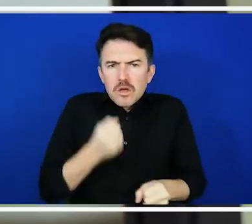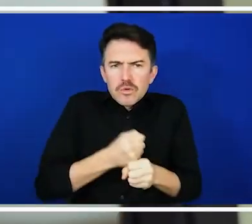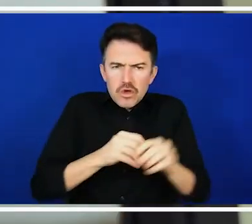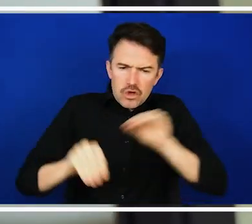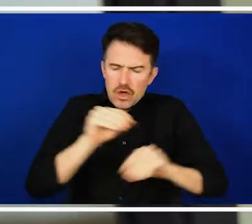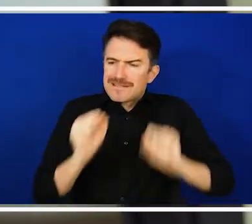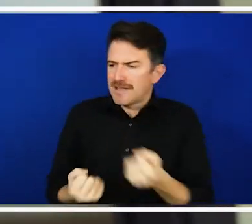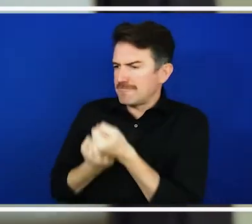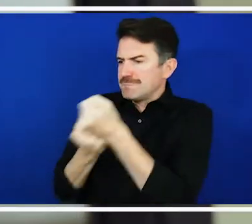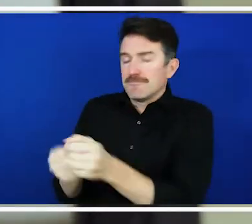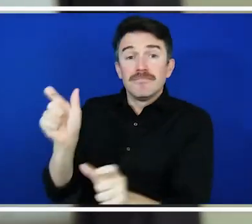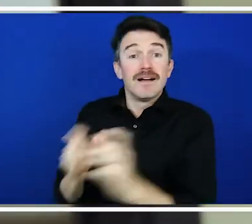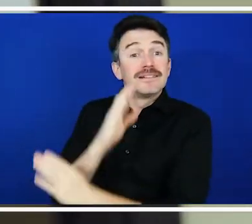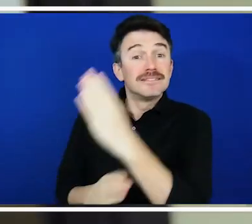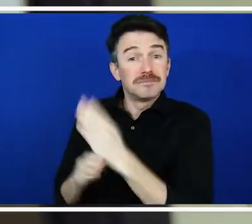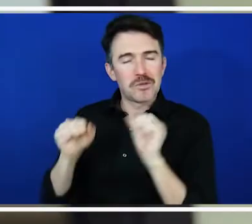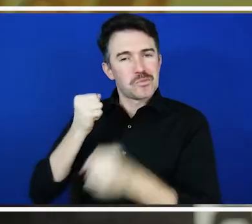home.